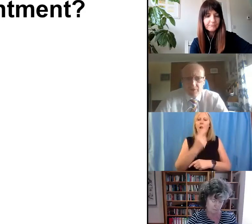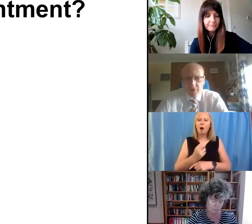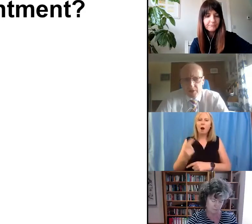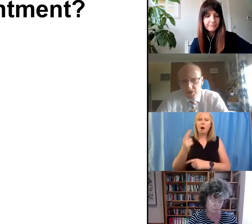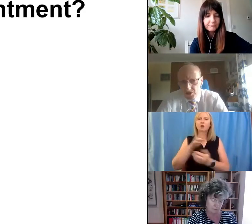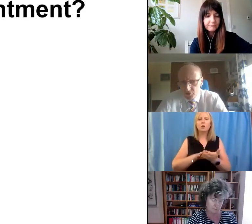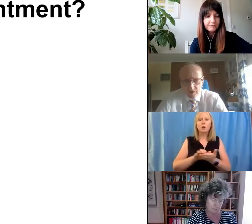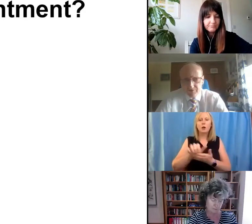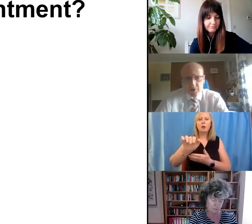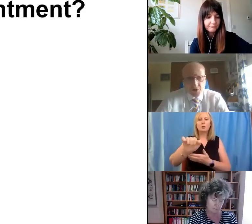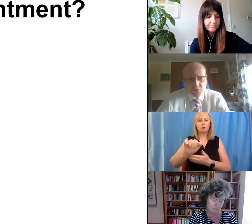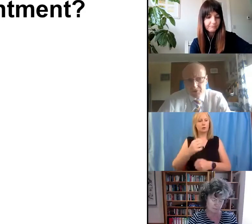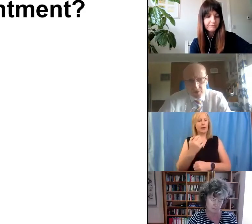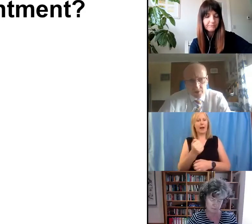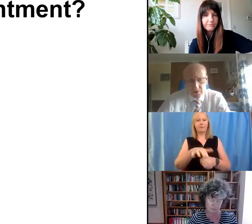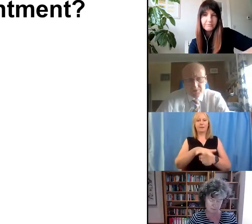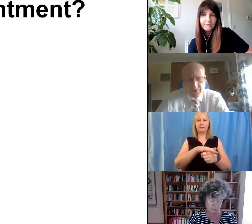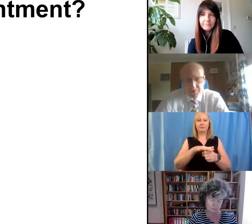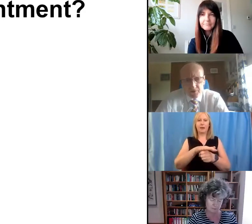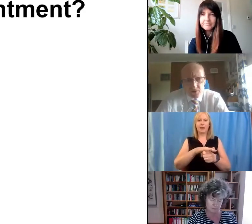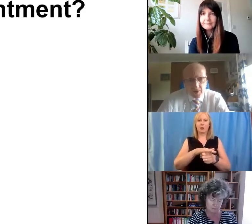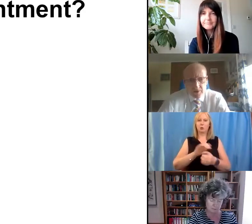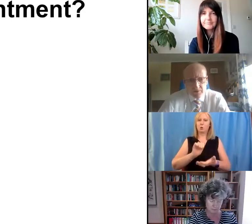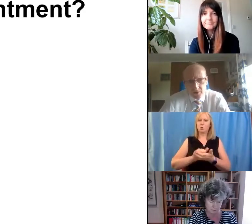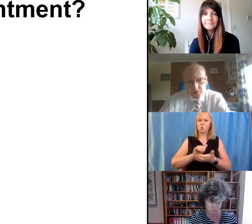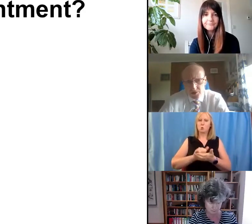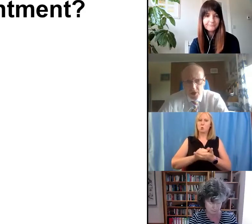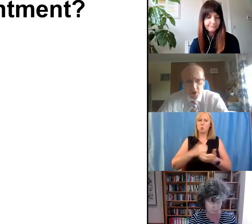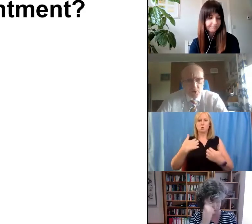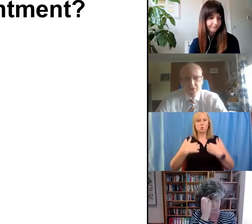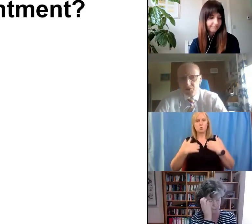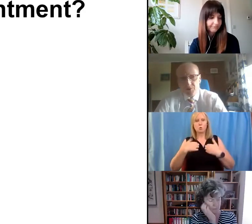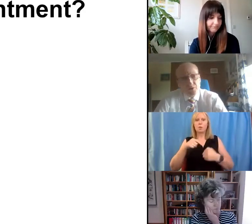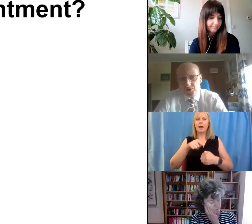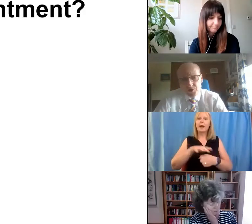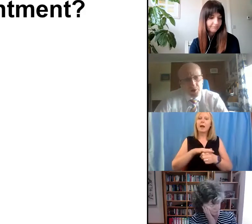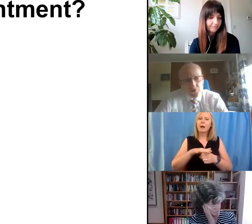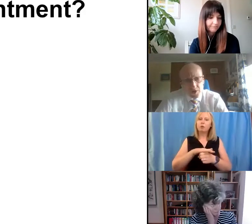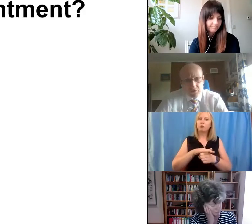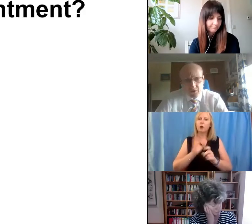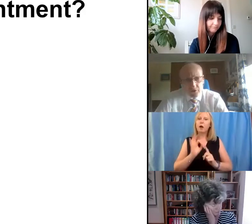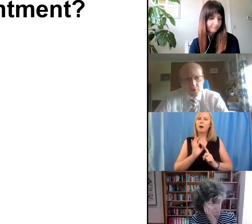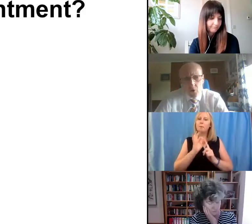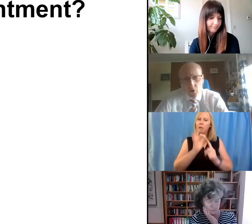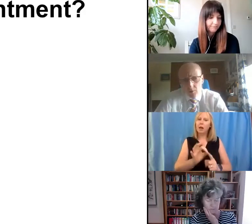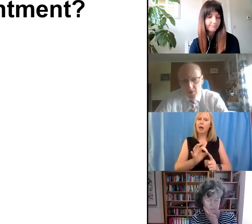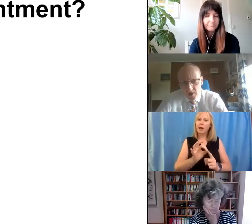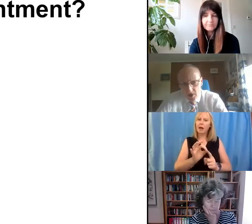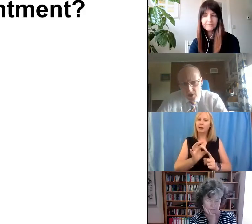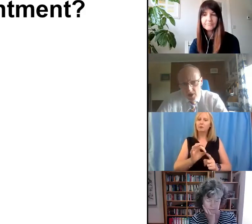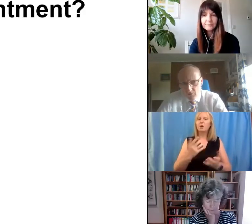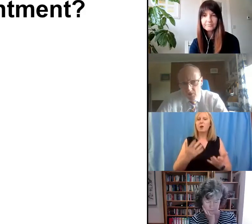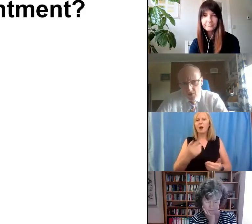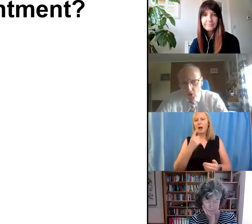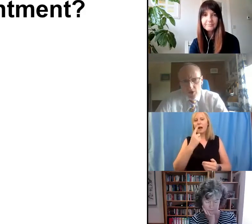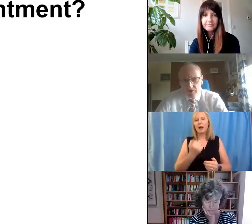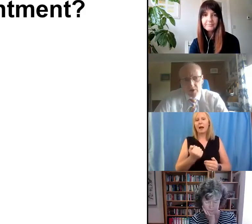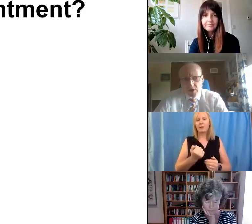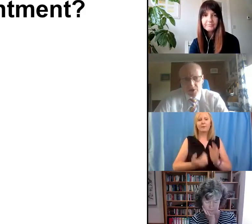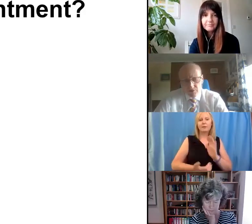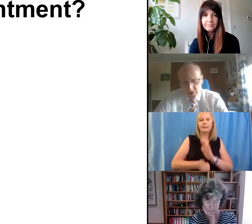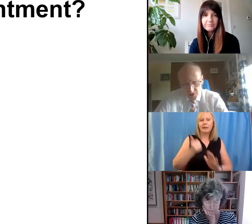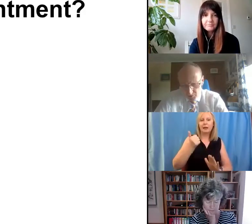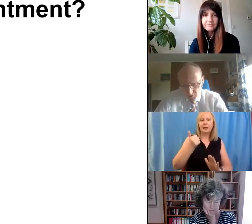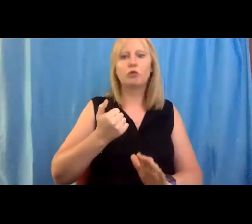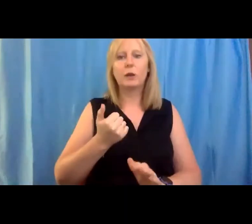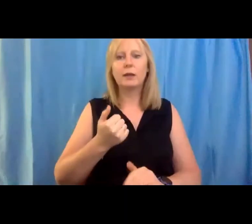there's a vacancy. So it fits within your level of interest, or fits within your skill set that you've got. All of